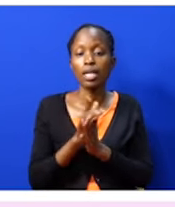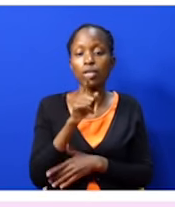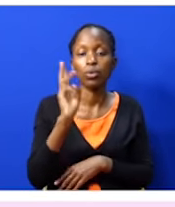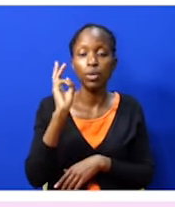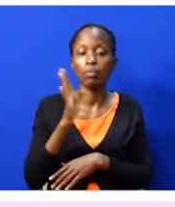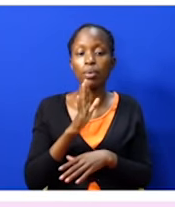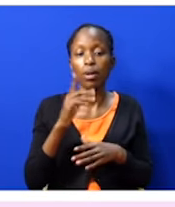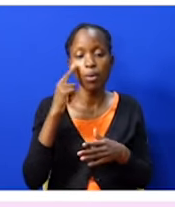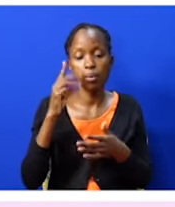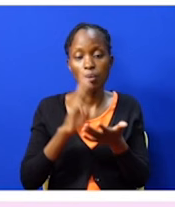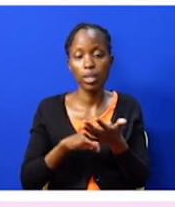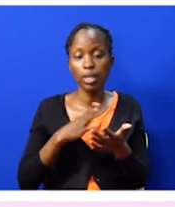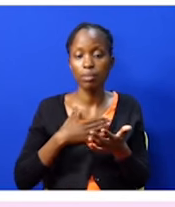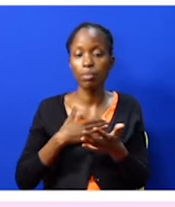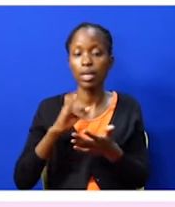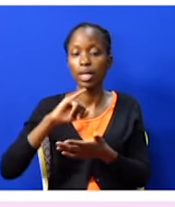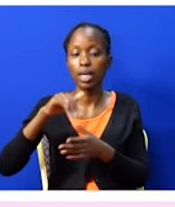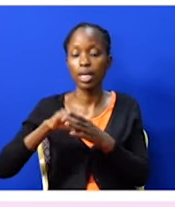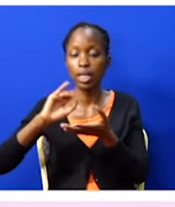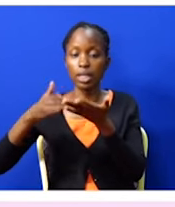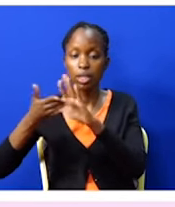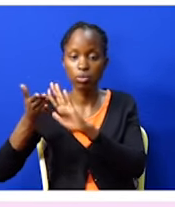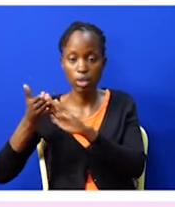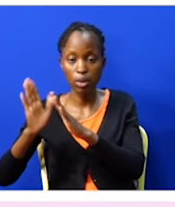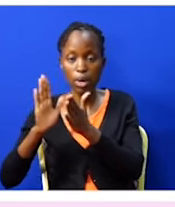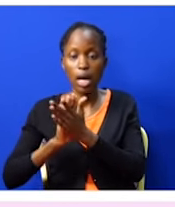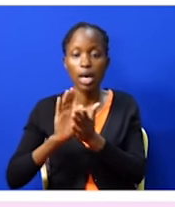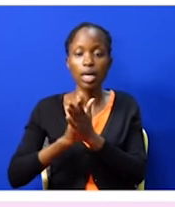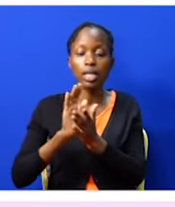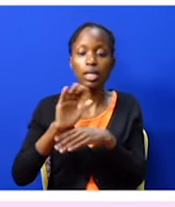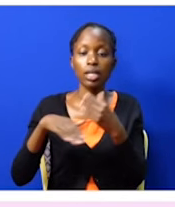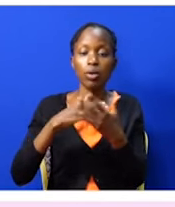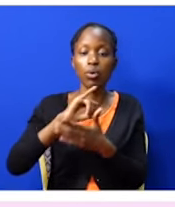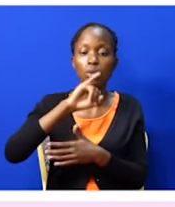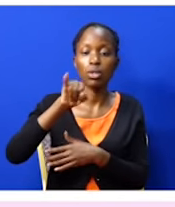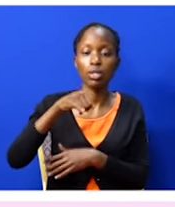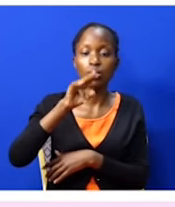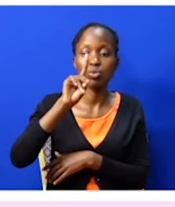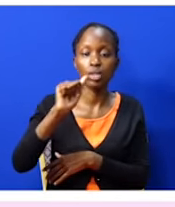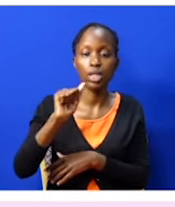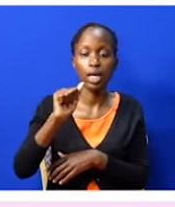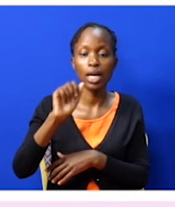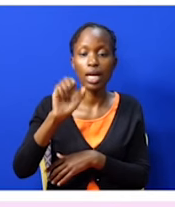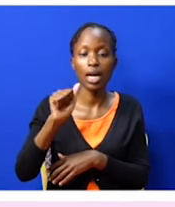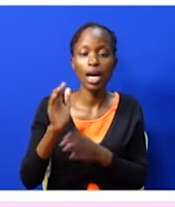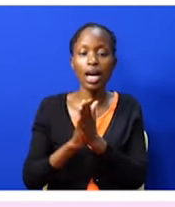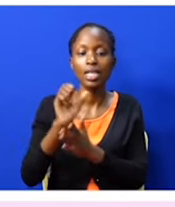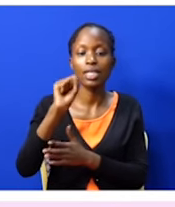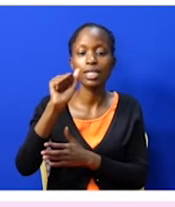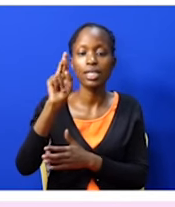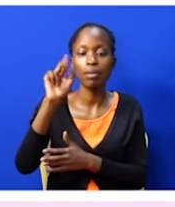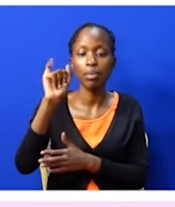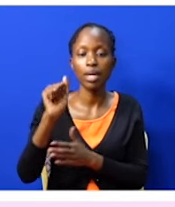You'll be my witnesses in Jerusalem and in all Judea and Samaria and to